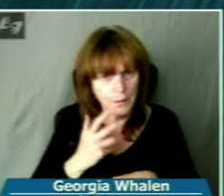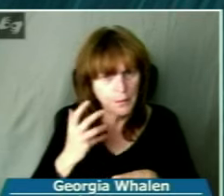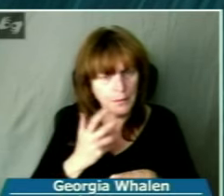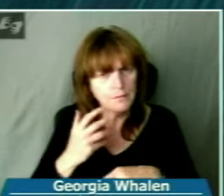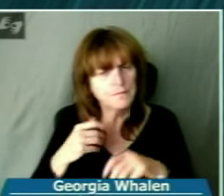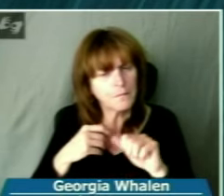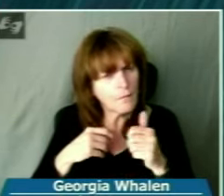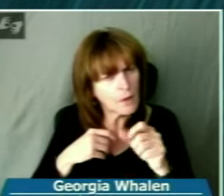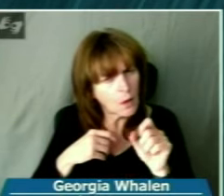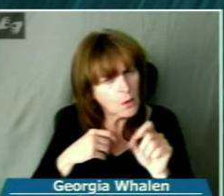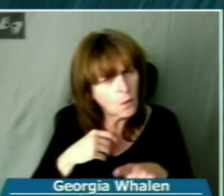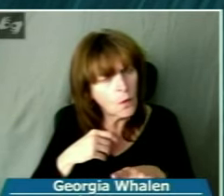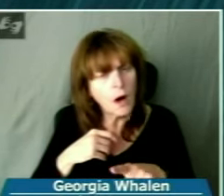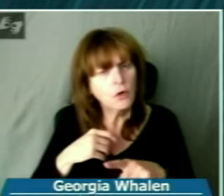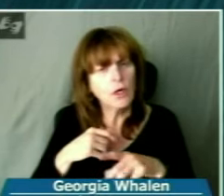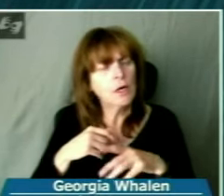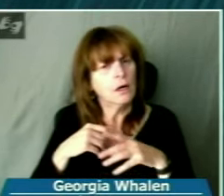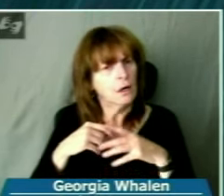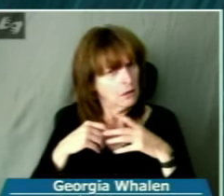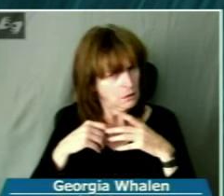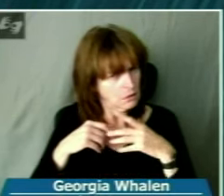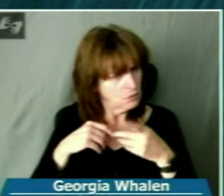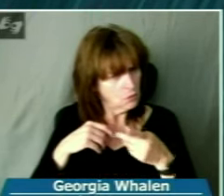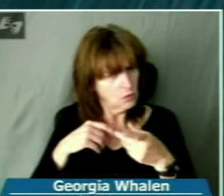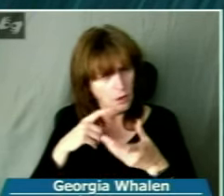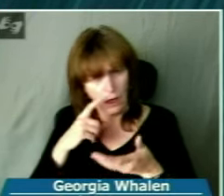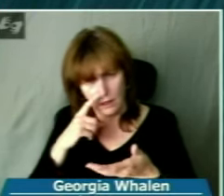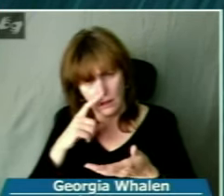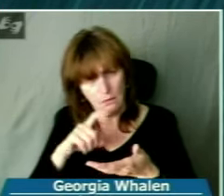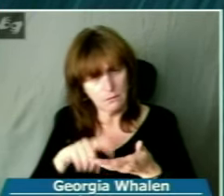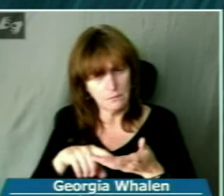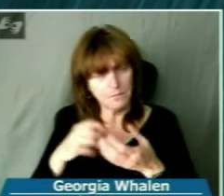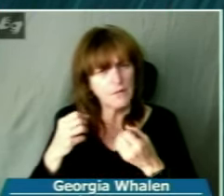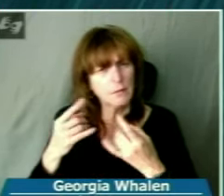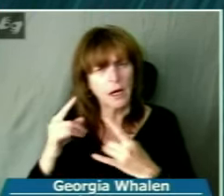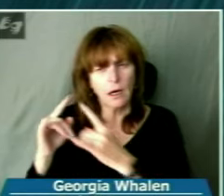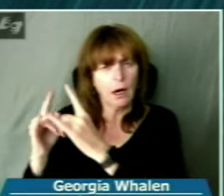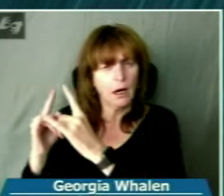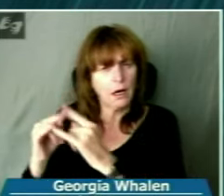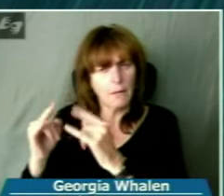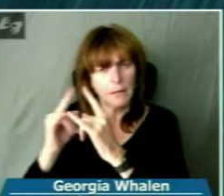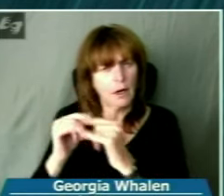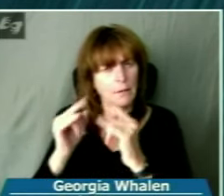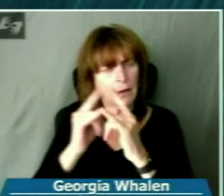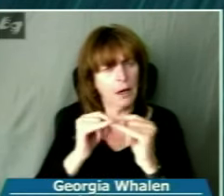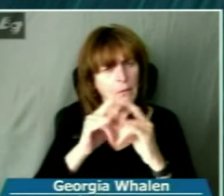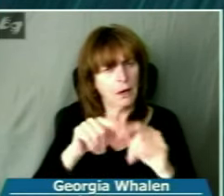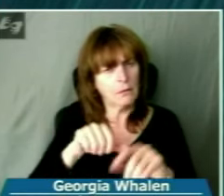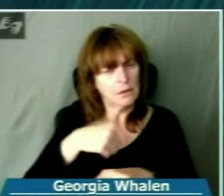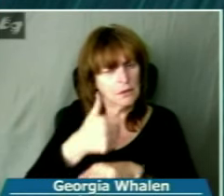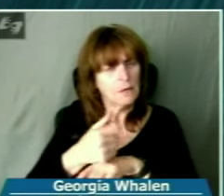to there have been a number of encampments or tent cities reported in the media over the last few weeks.